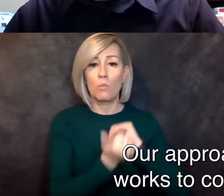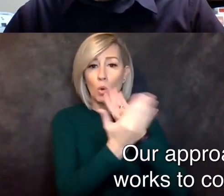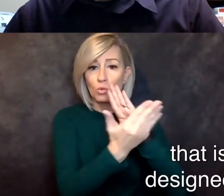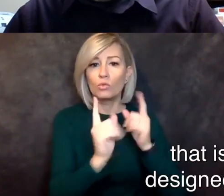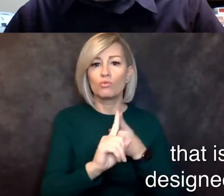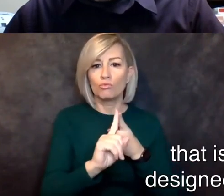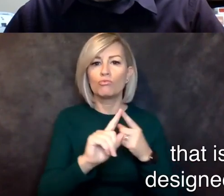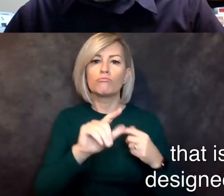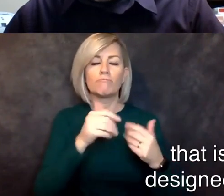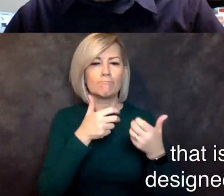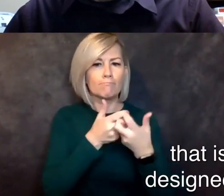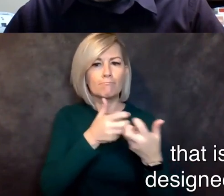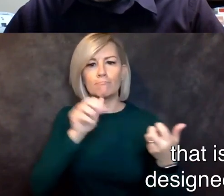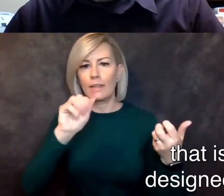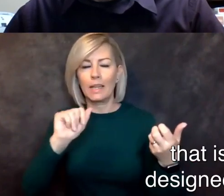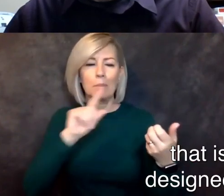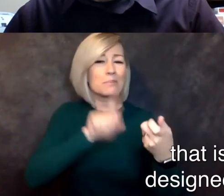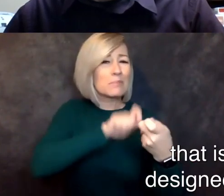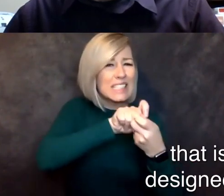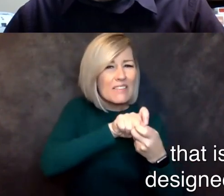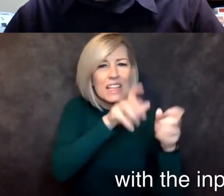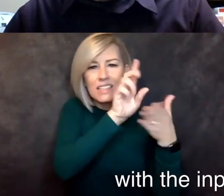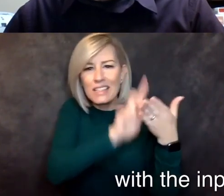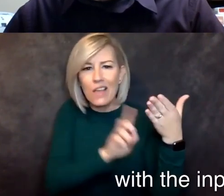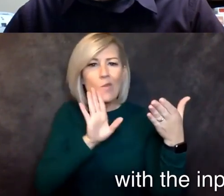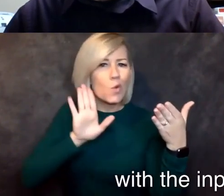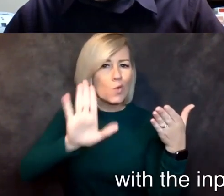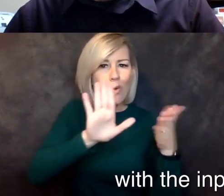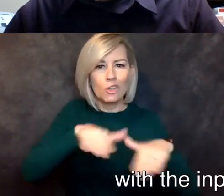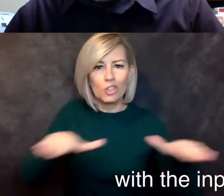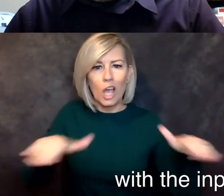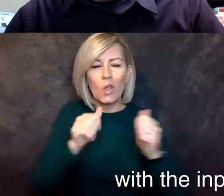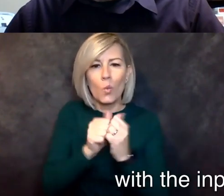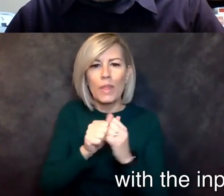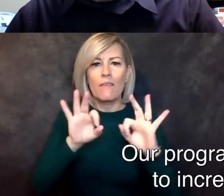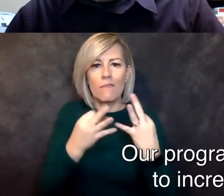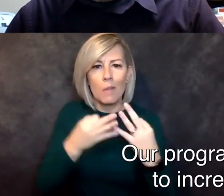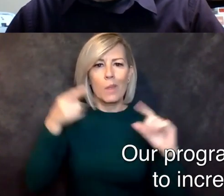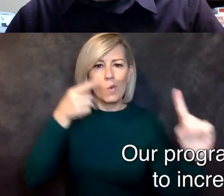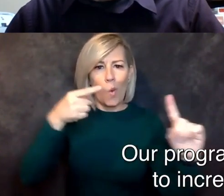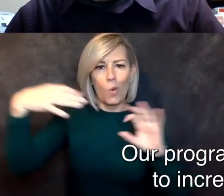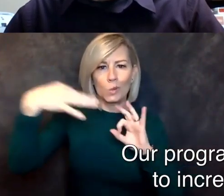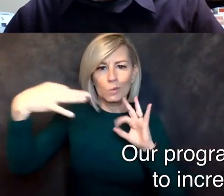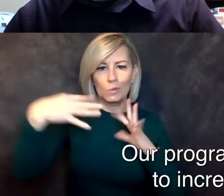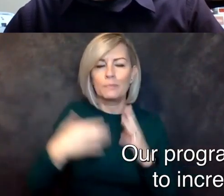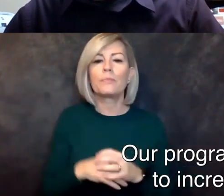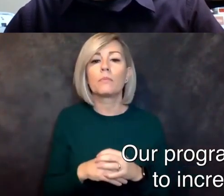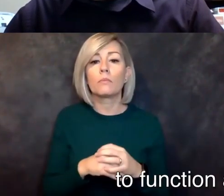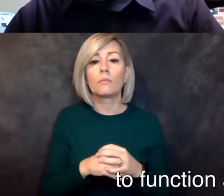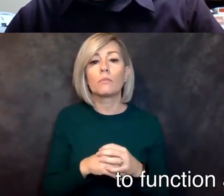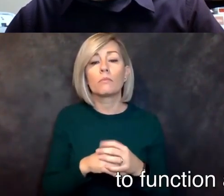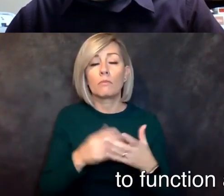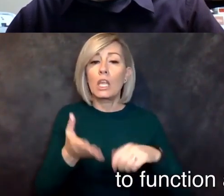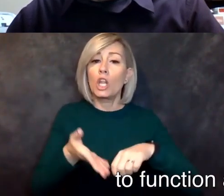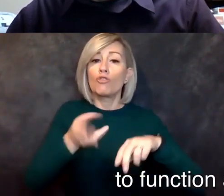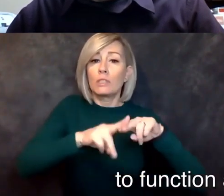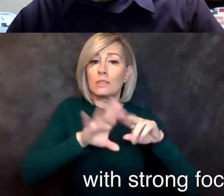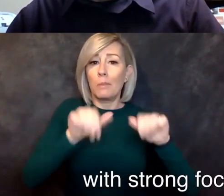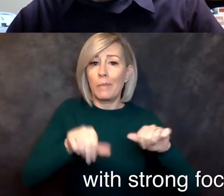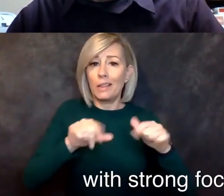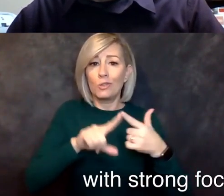program that is specifically designed for your child with the input of family goals. Our programs are designed to increase the ability to function and